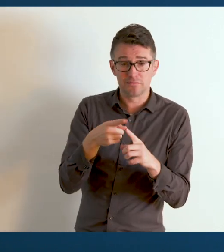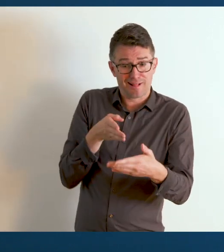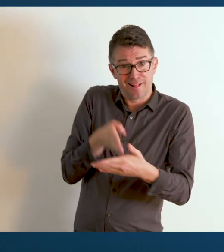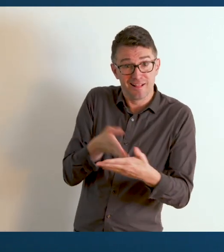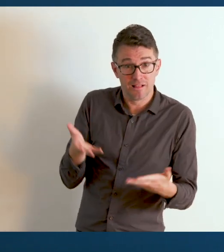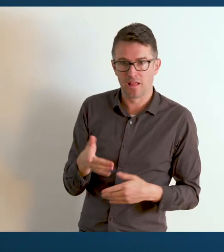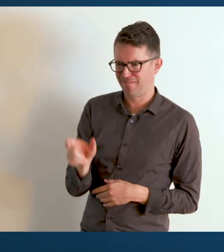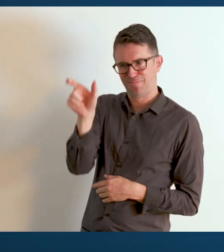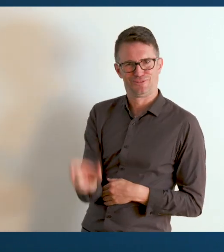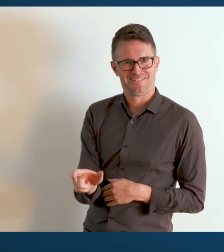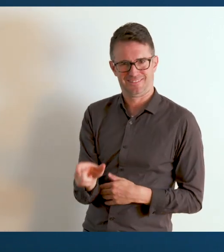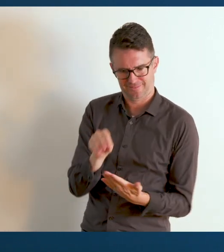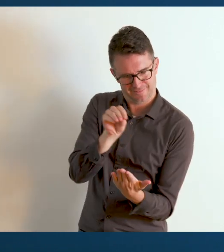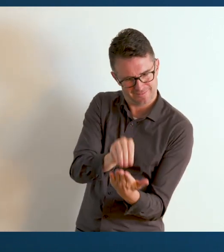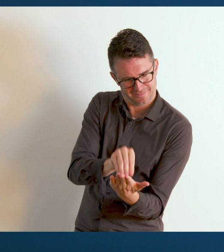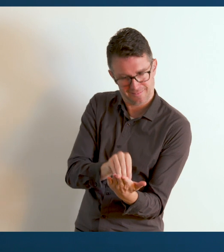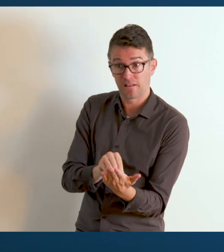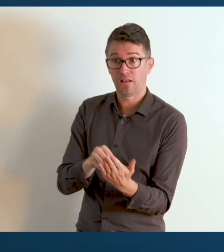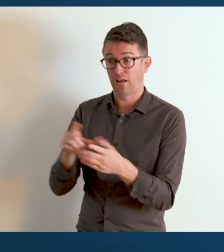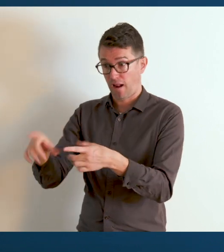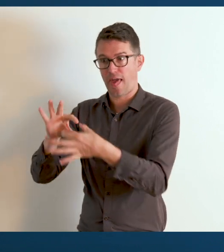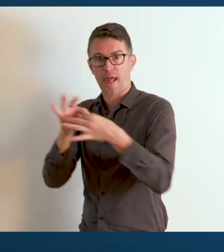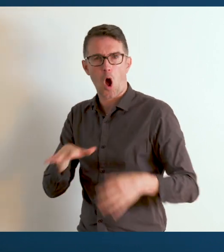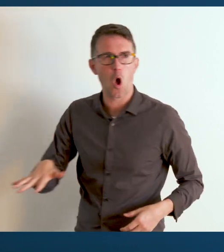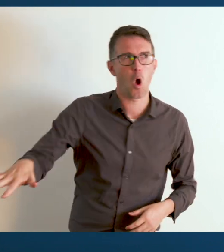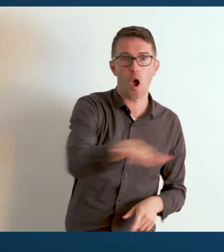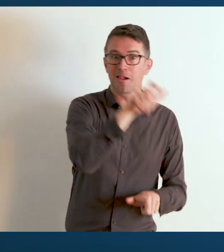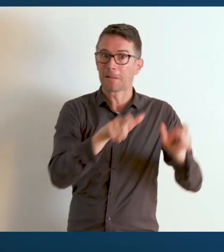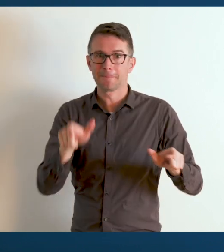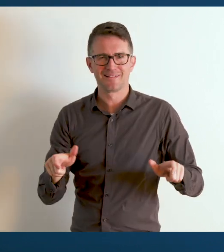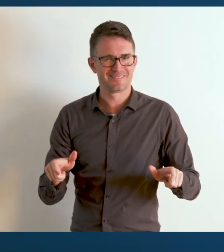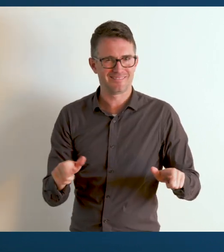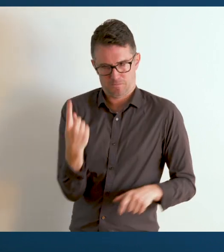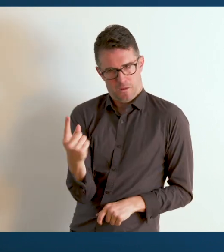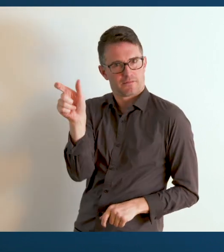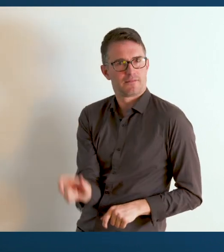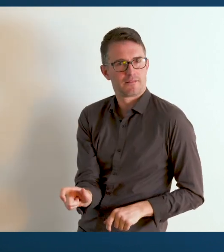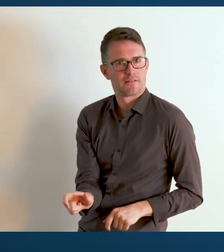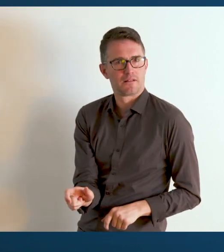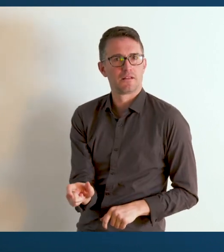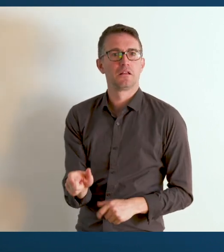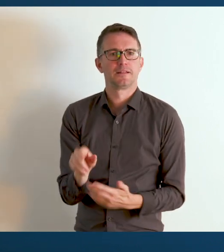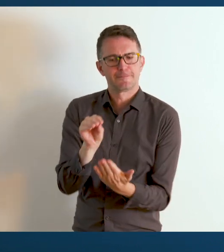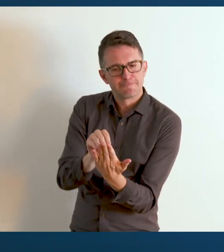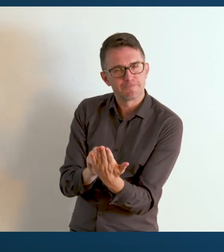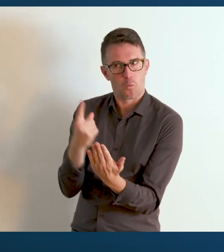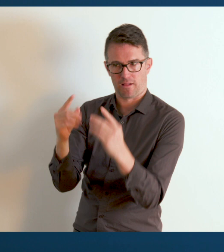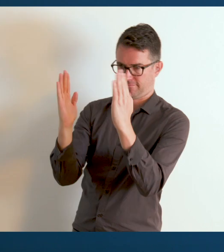not generalizable to the population. So we're not talking about population statistics here, but individual